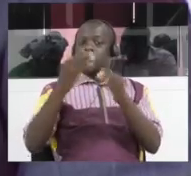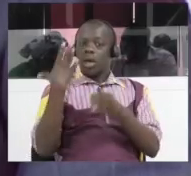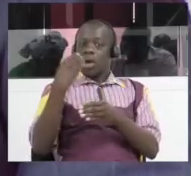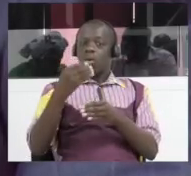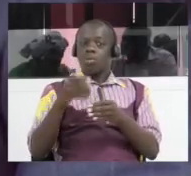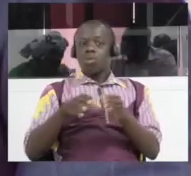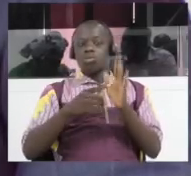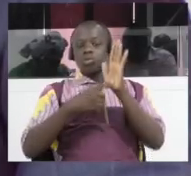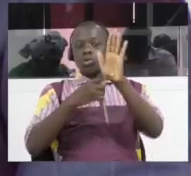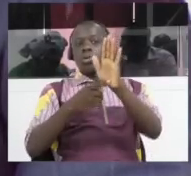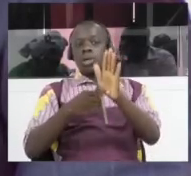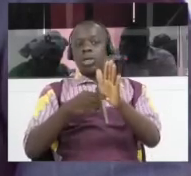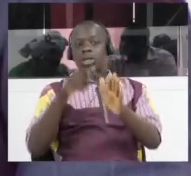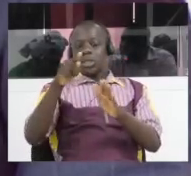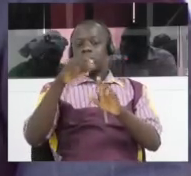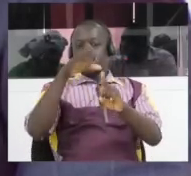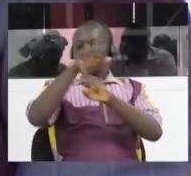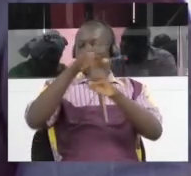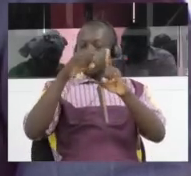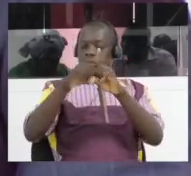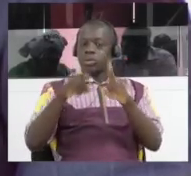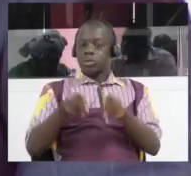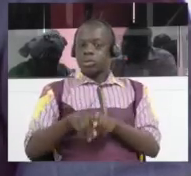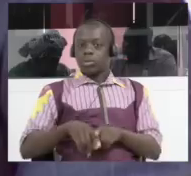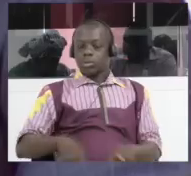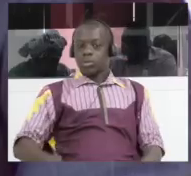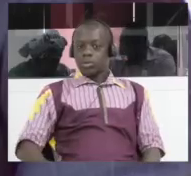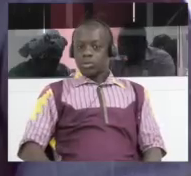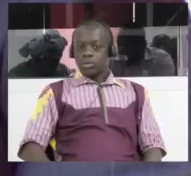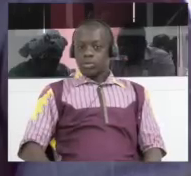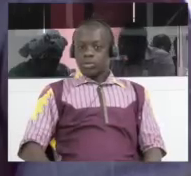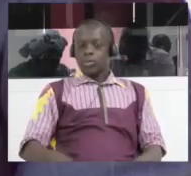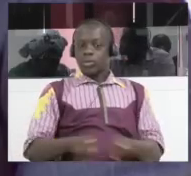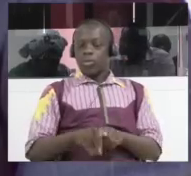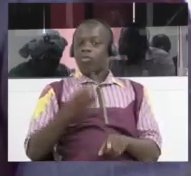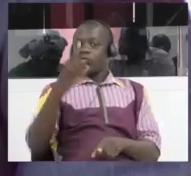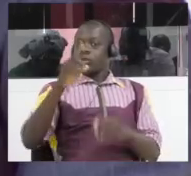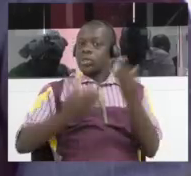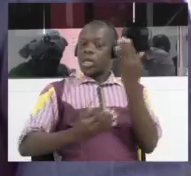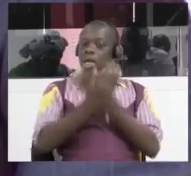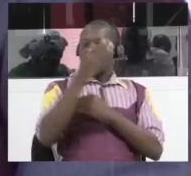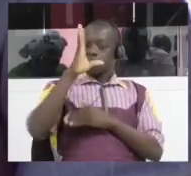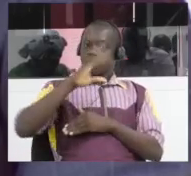situation? Well, he was like I said earlier in my earlier